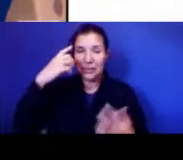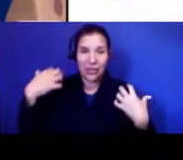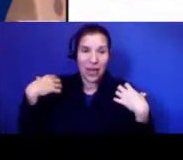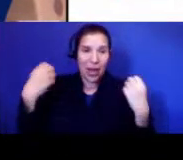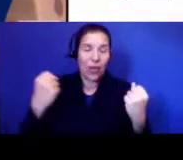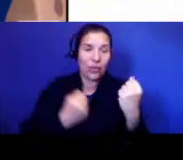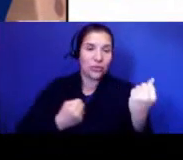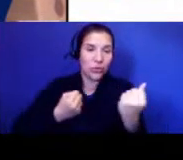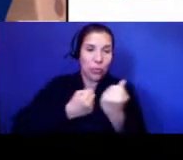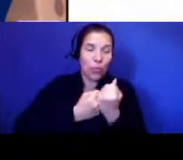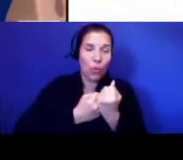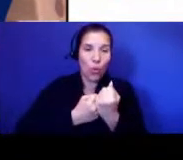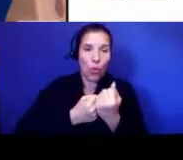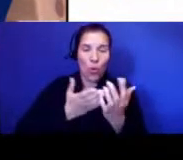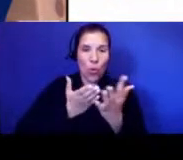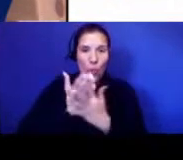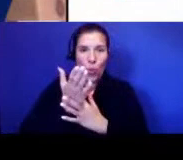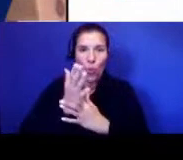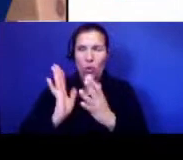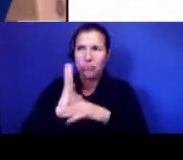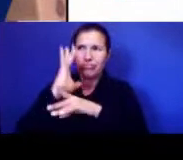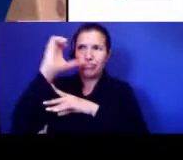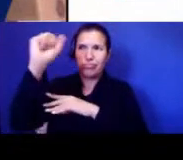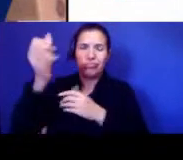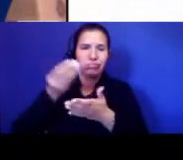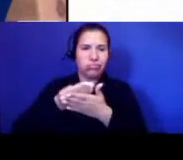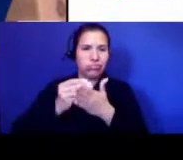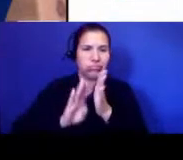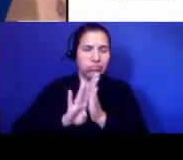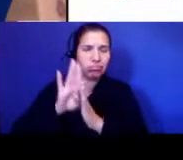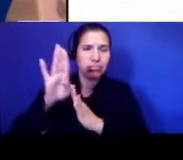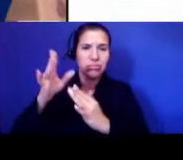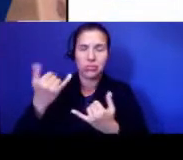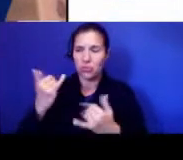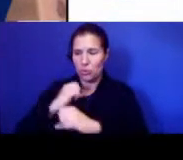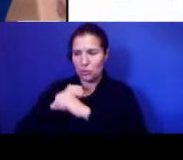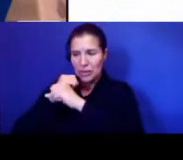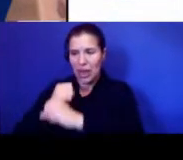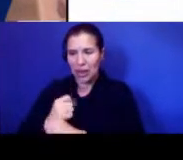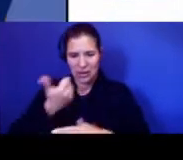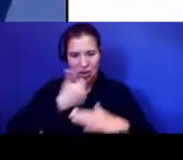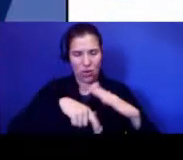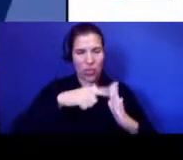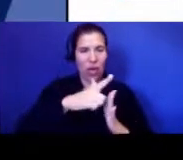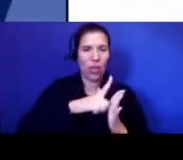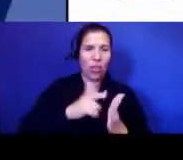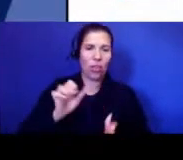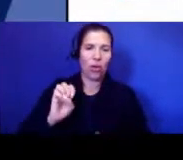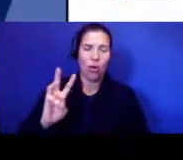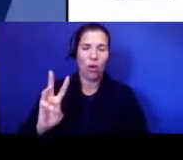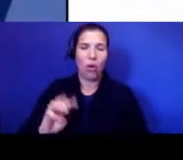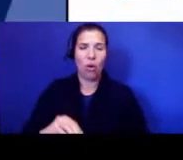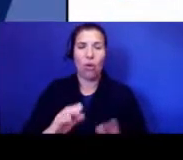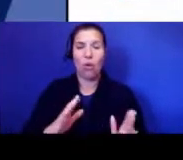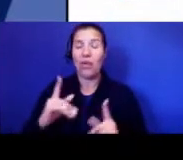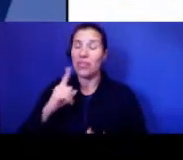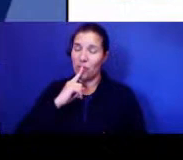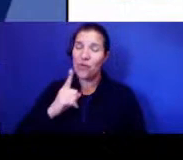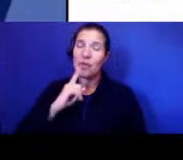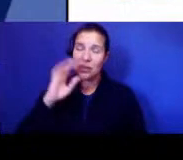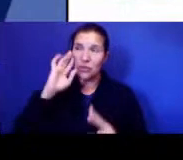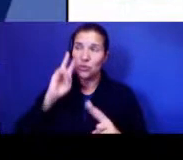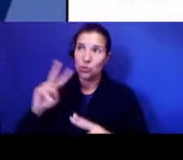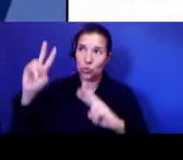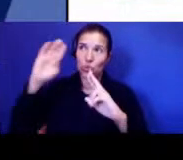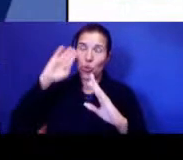through inflation, a pandemic, and erosion of protections under the law. There is hope. The